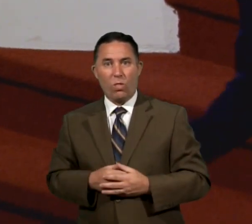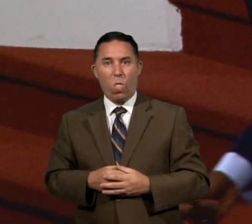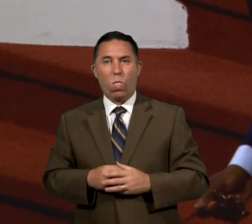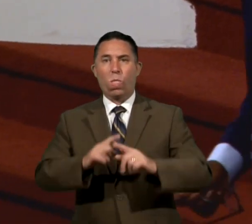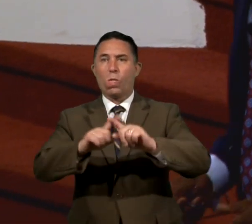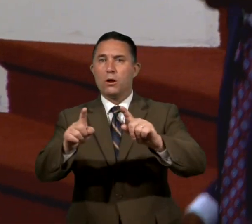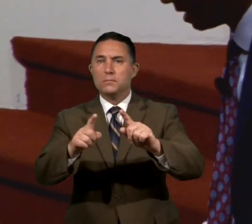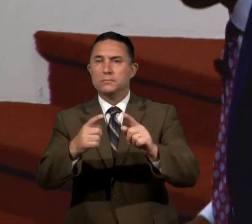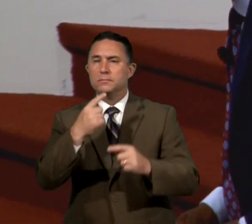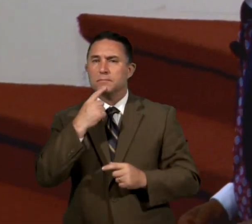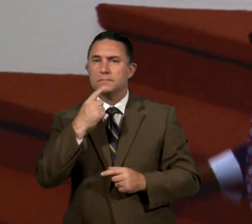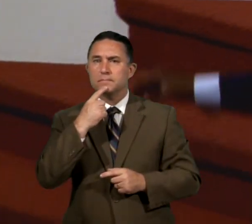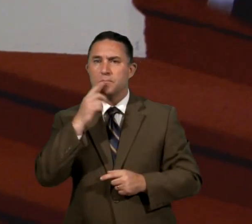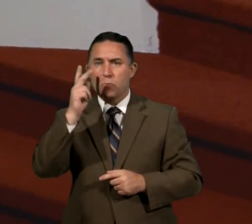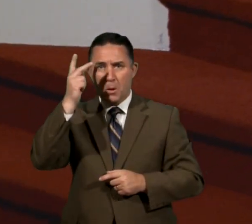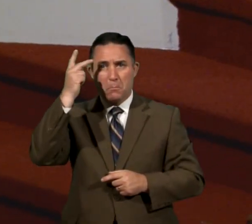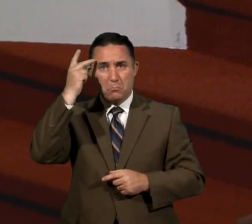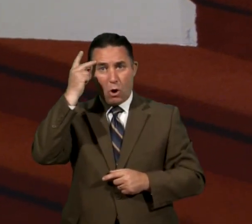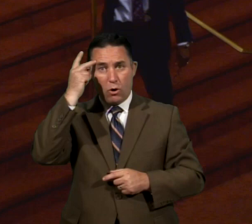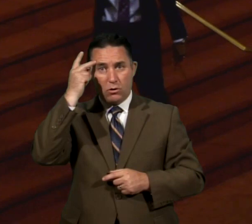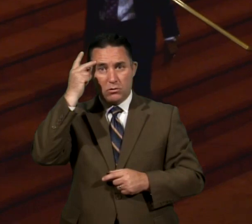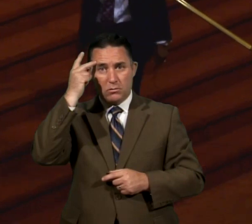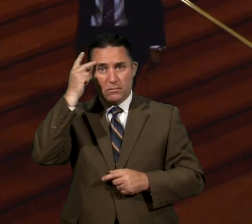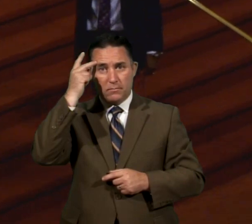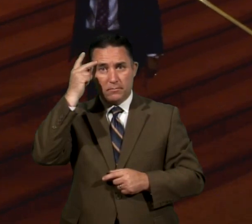But the Bible says that Paul